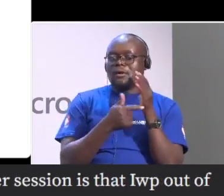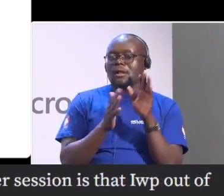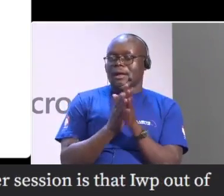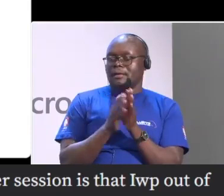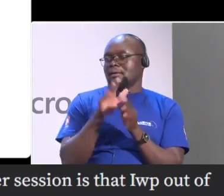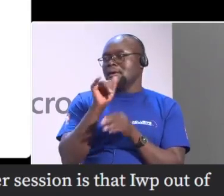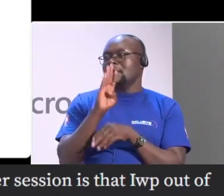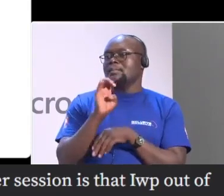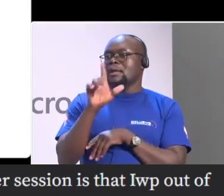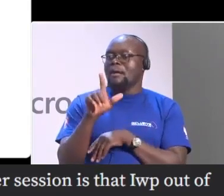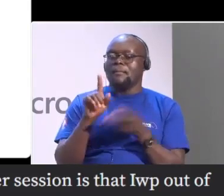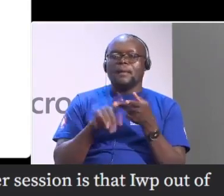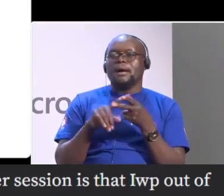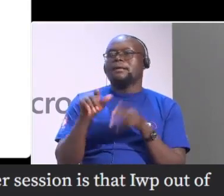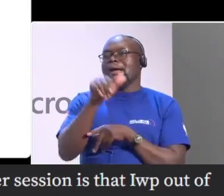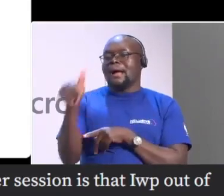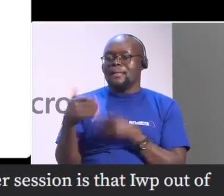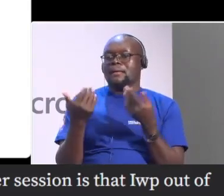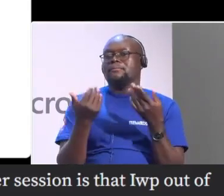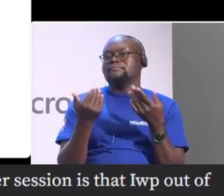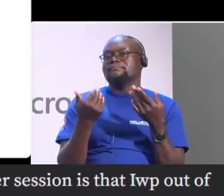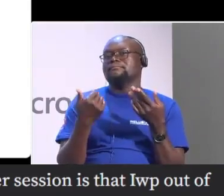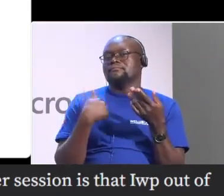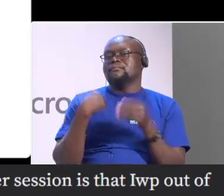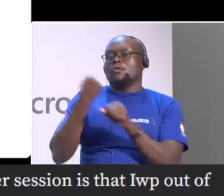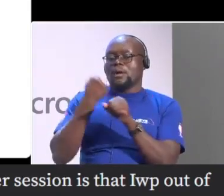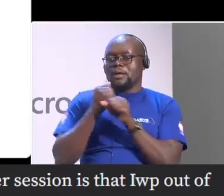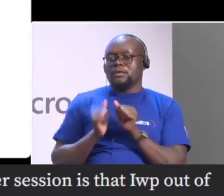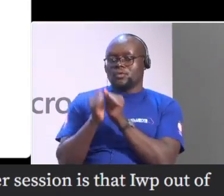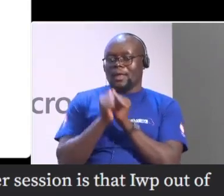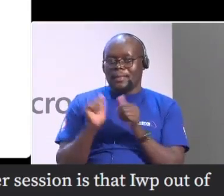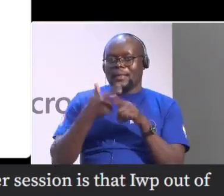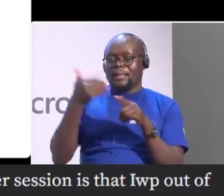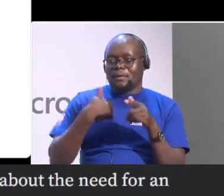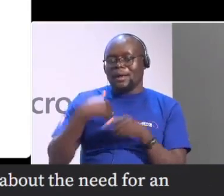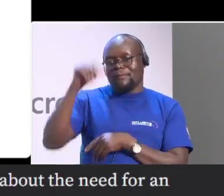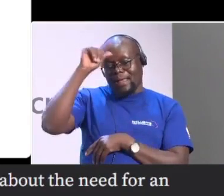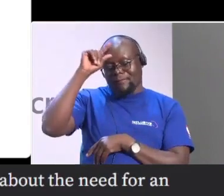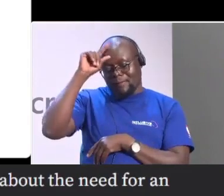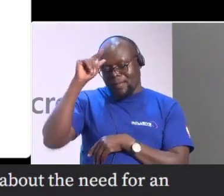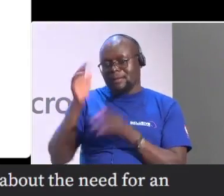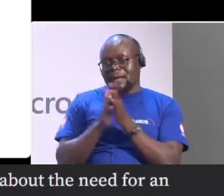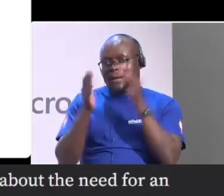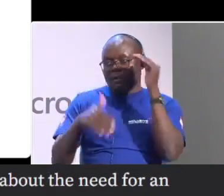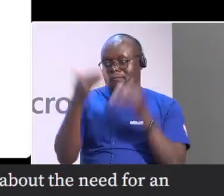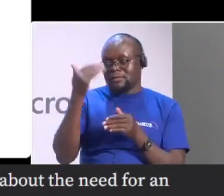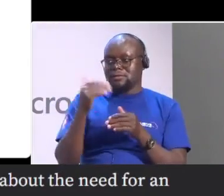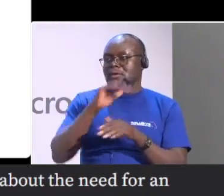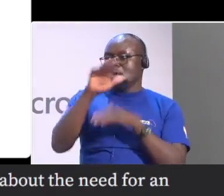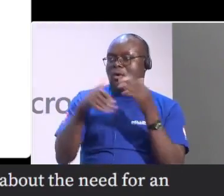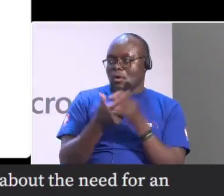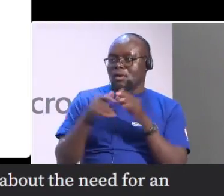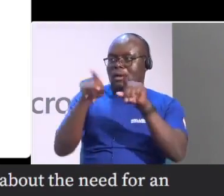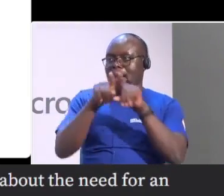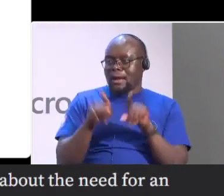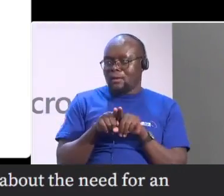Microsoft, a lot of financial industries like Wells Fargo came together. And then we had the government and the universities. All sat around,